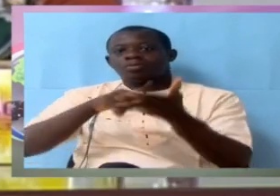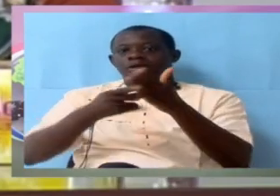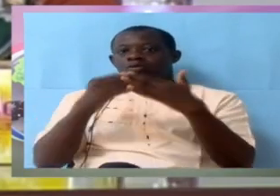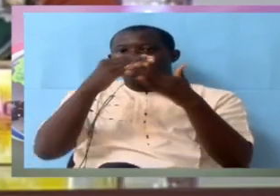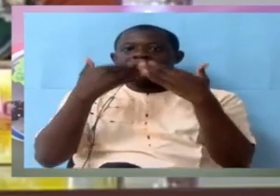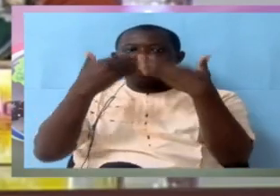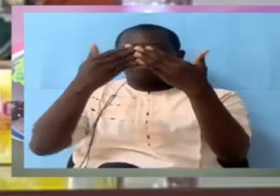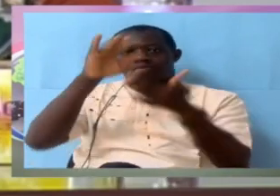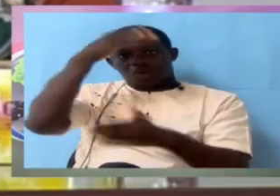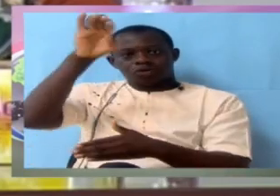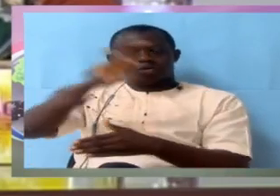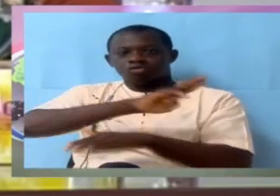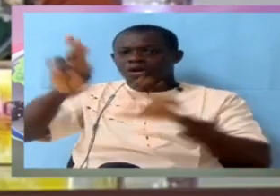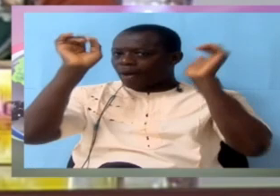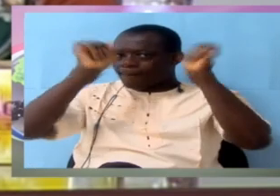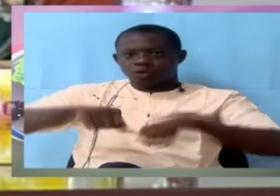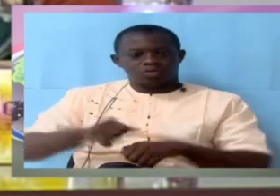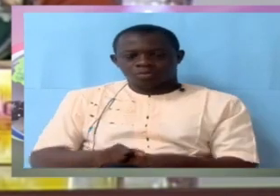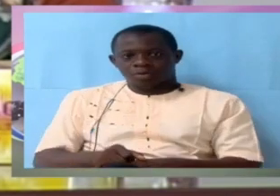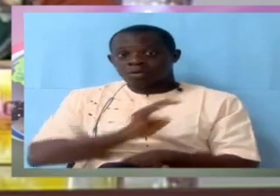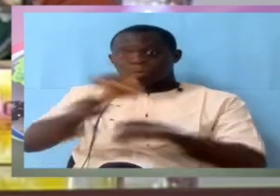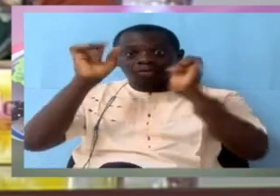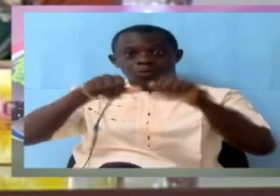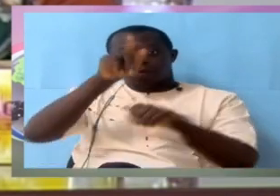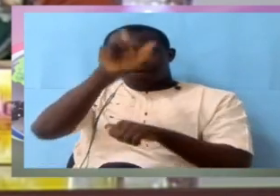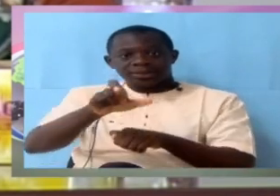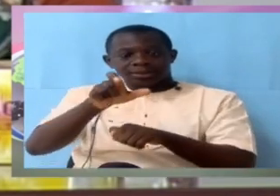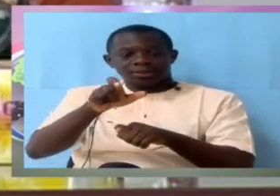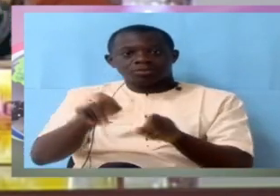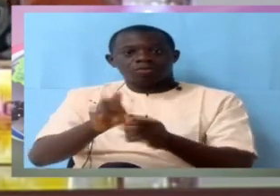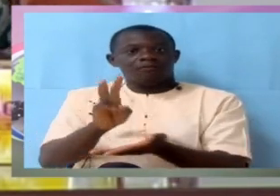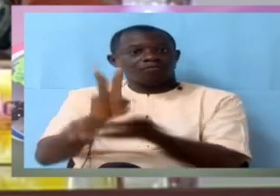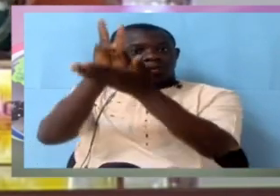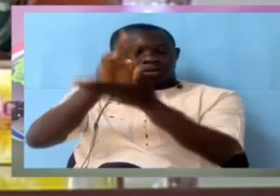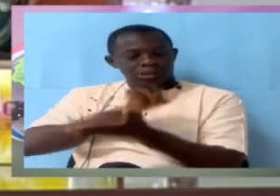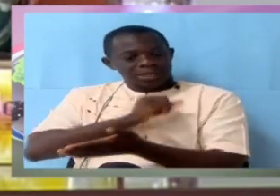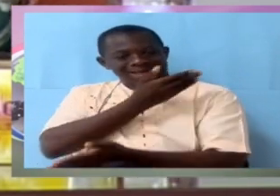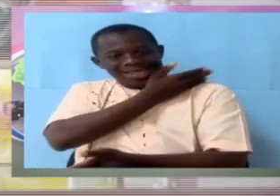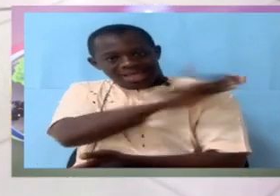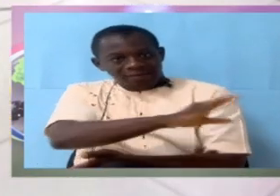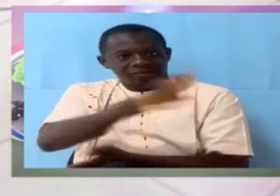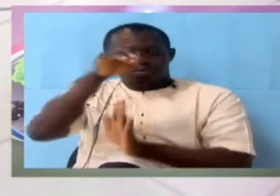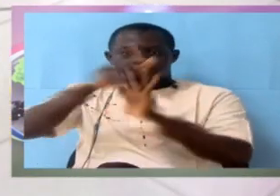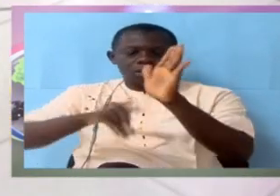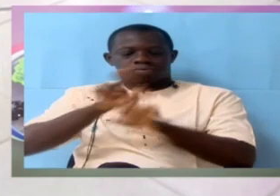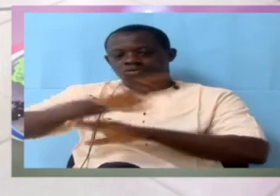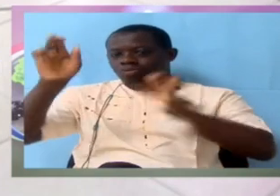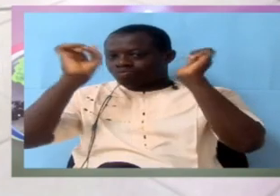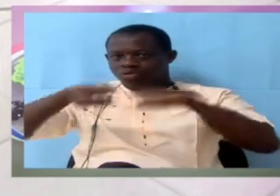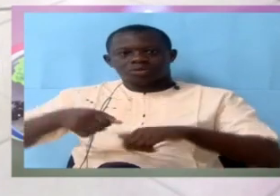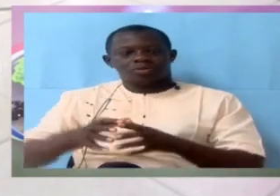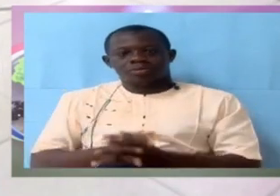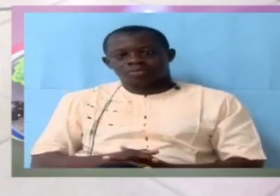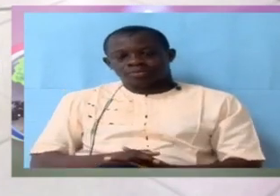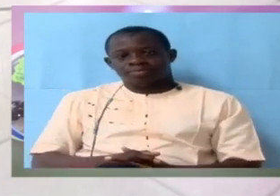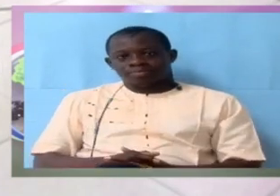for anybody to leave the program voluntarily? Amunta ilafta kamen for commission wala mnyindi ko kule mnyimbe kala